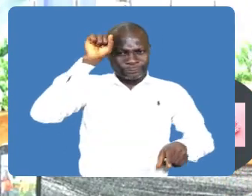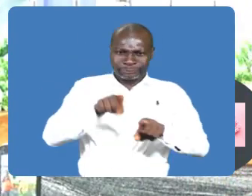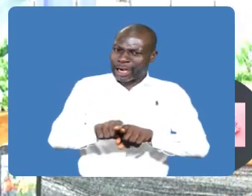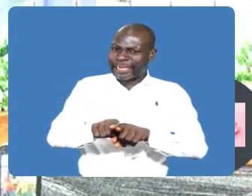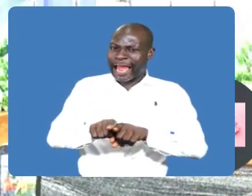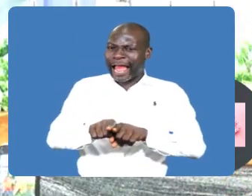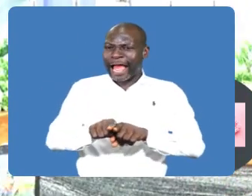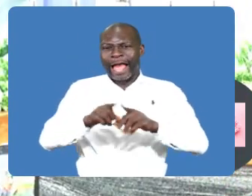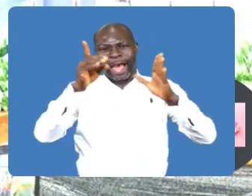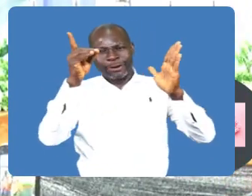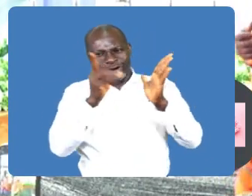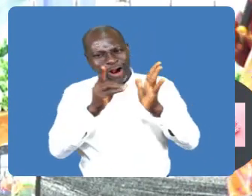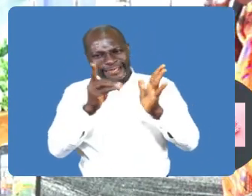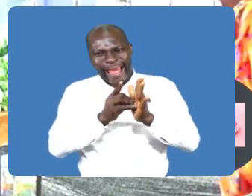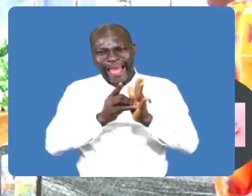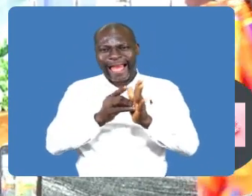brother,